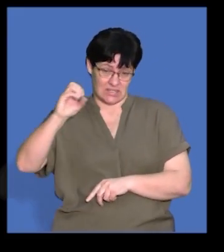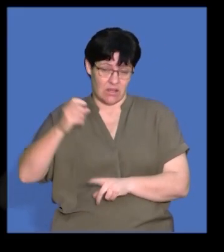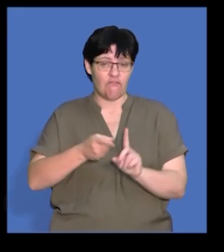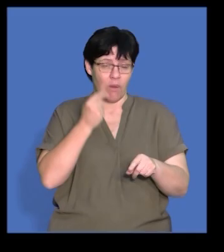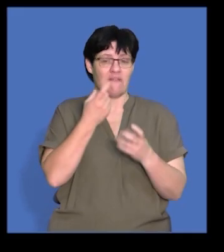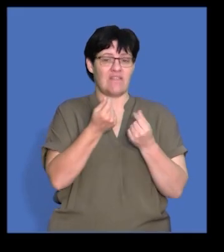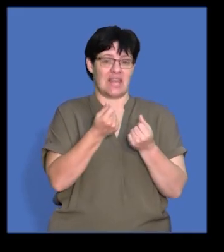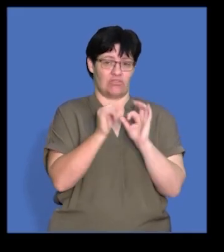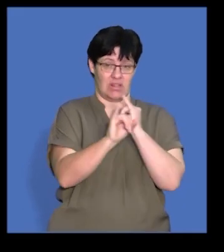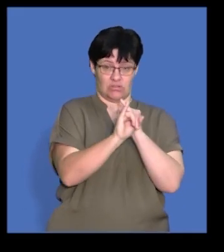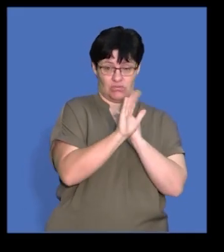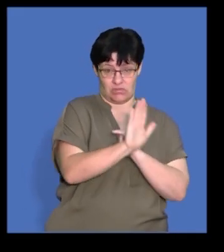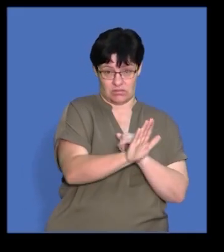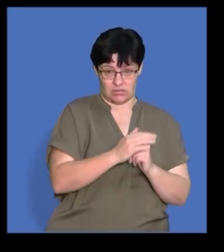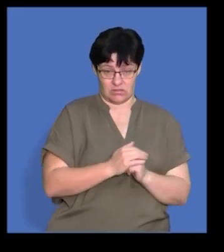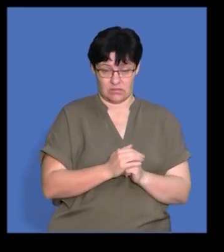a financial institution.